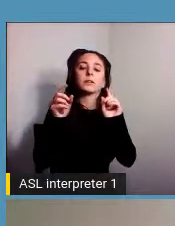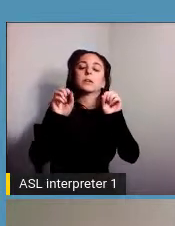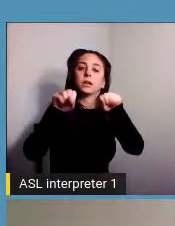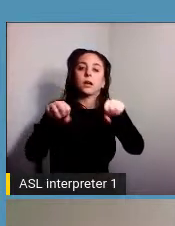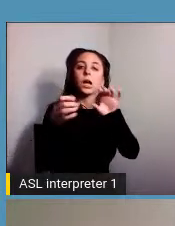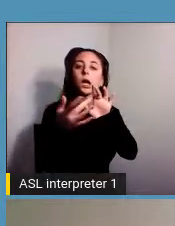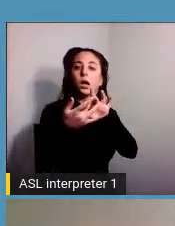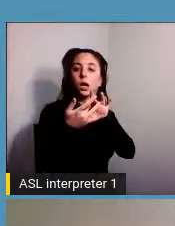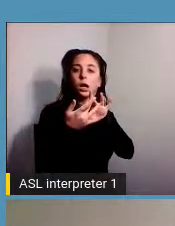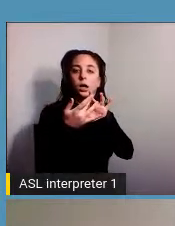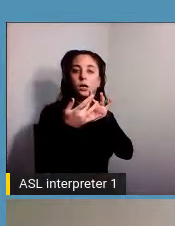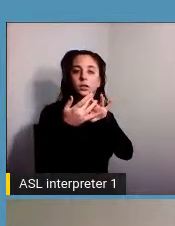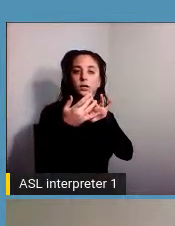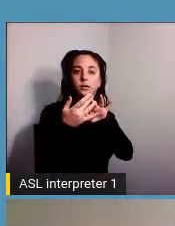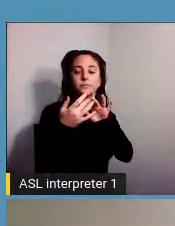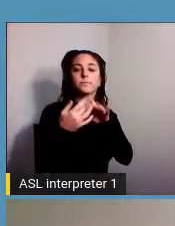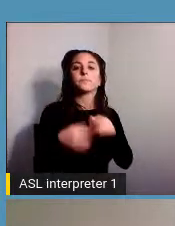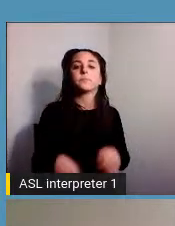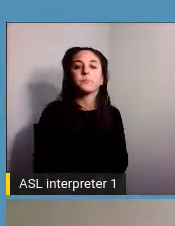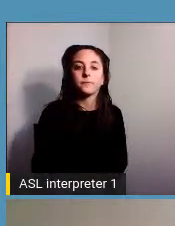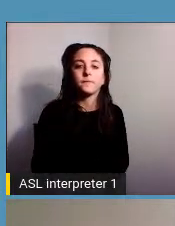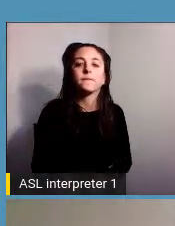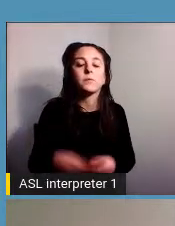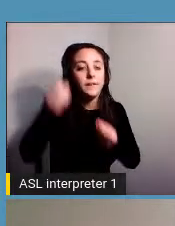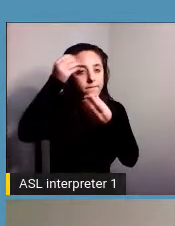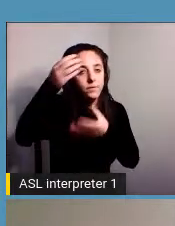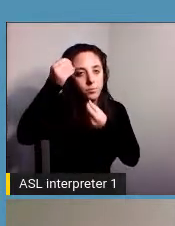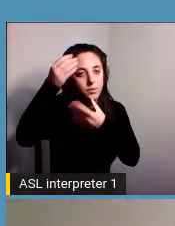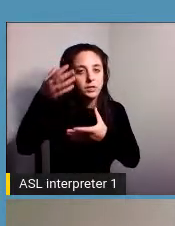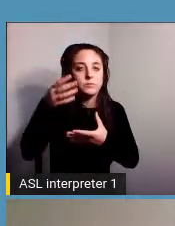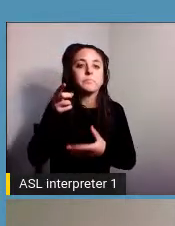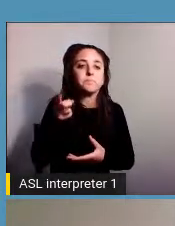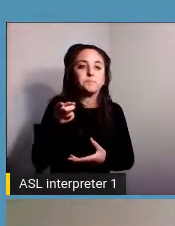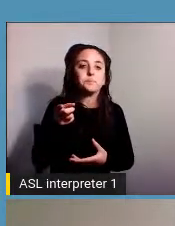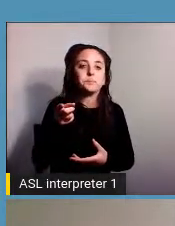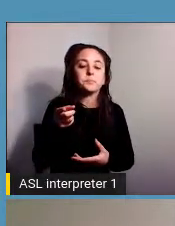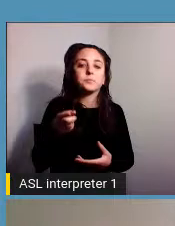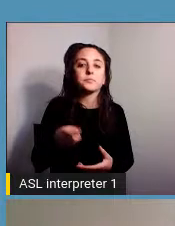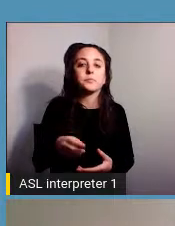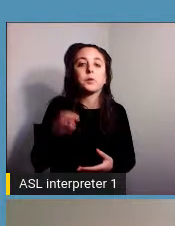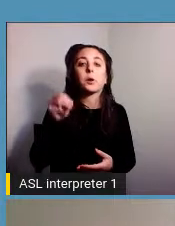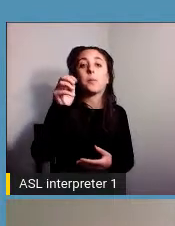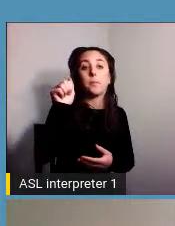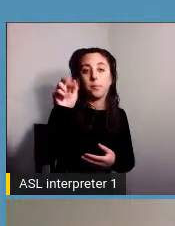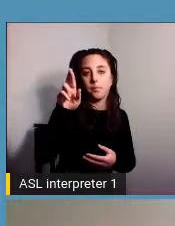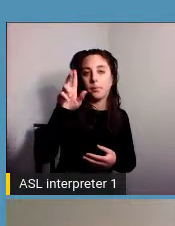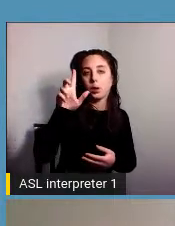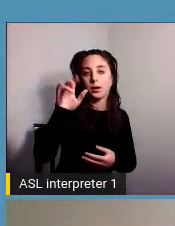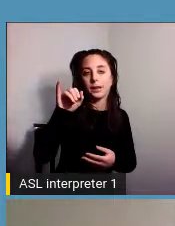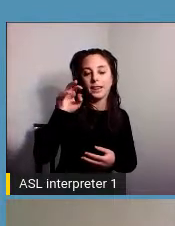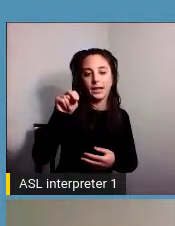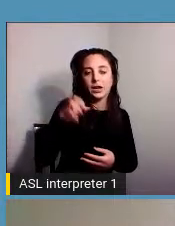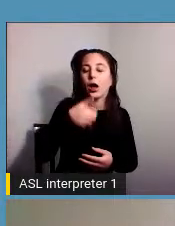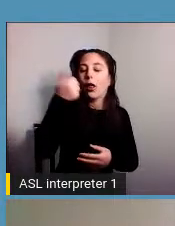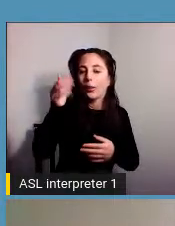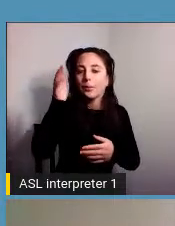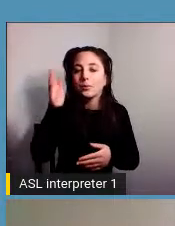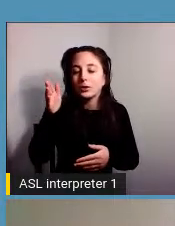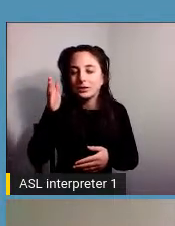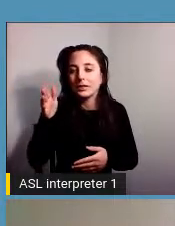is my contact information and Marlin's as well, and the website of our